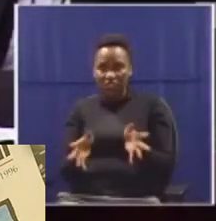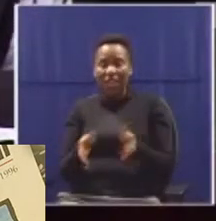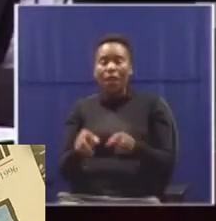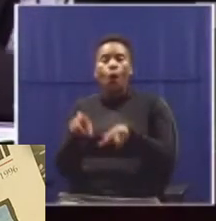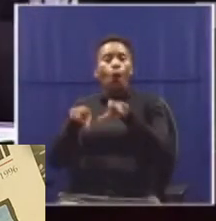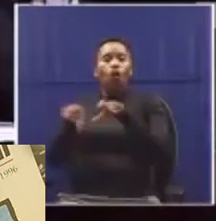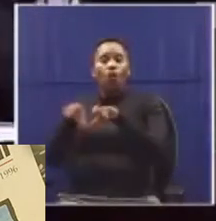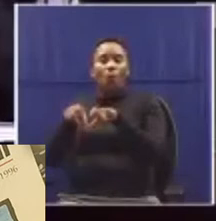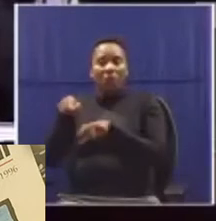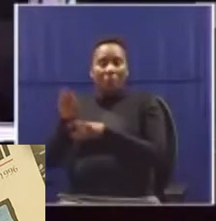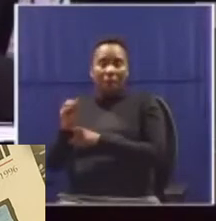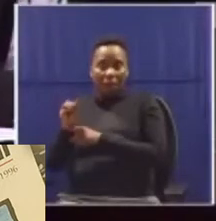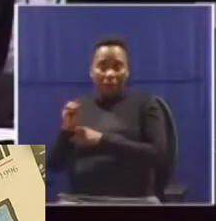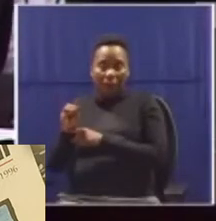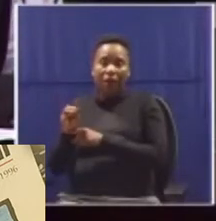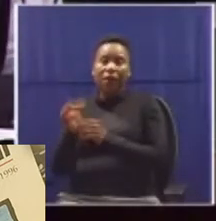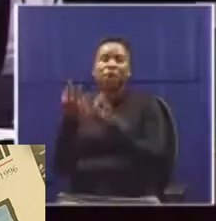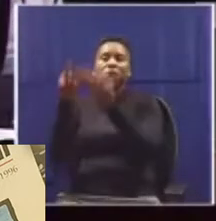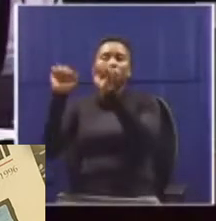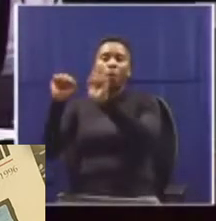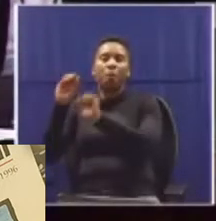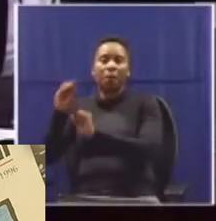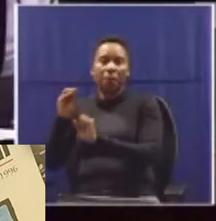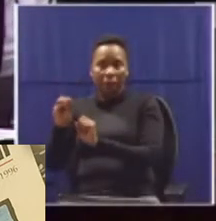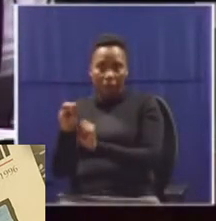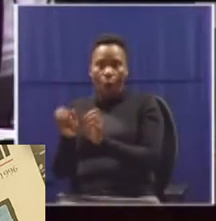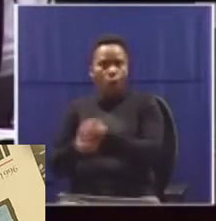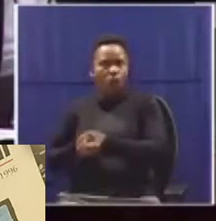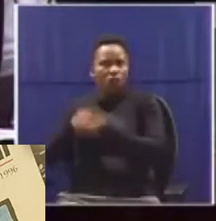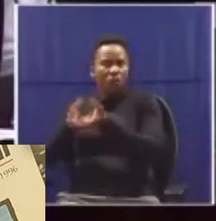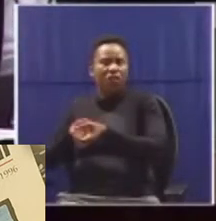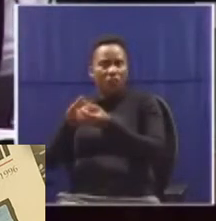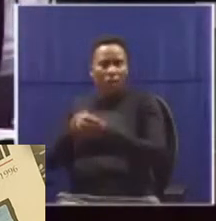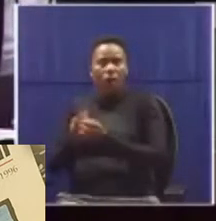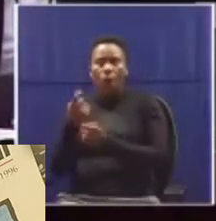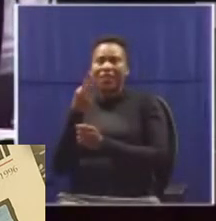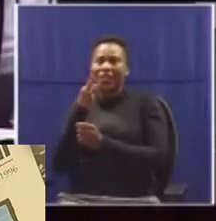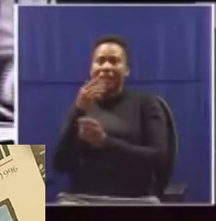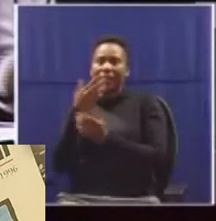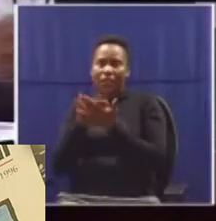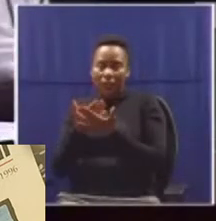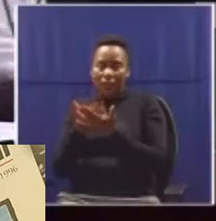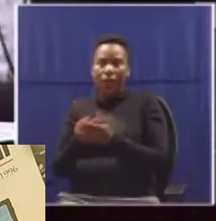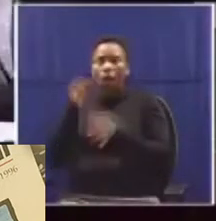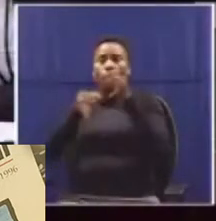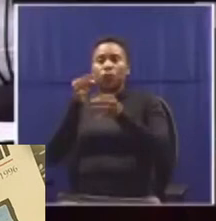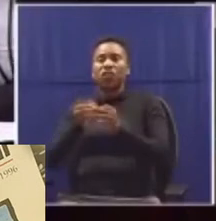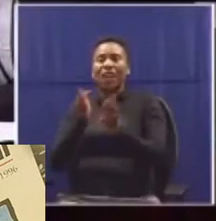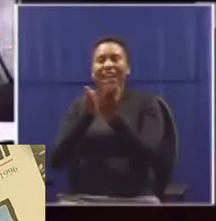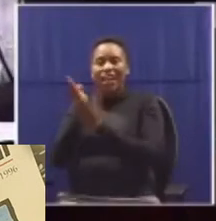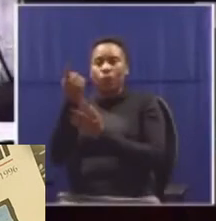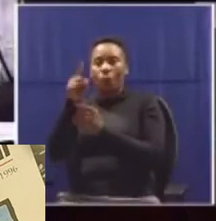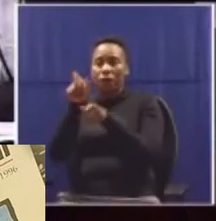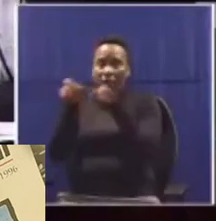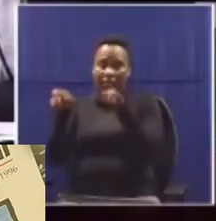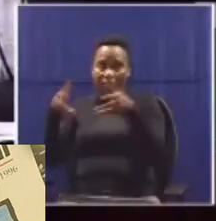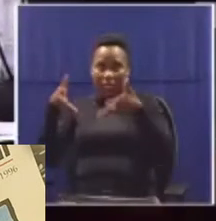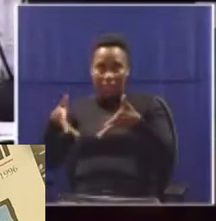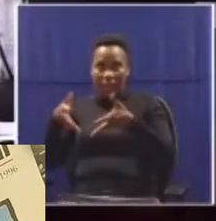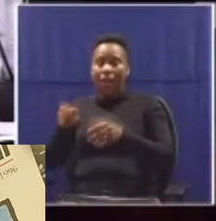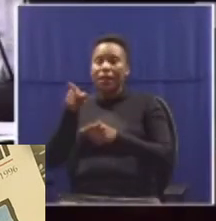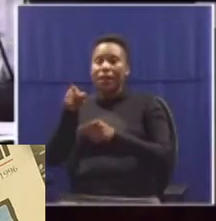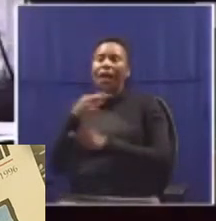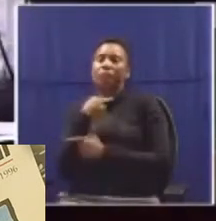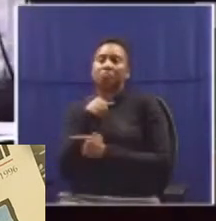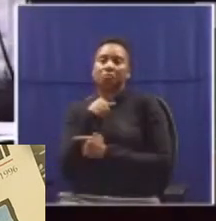attack on freedom of press of expression and even one could go as far as saying political rights of citizens as such